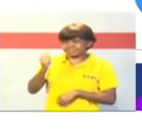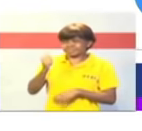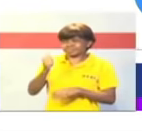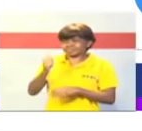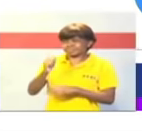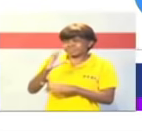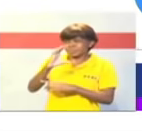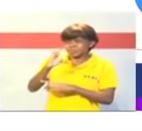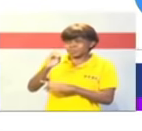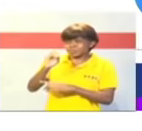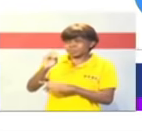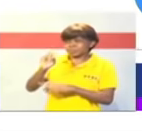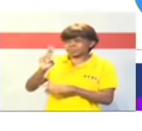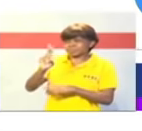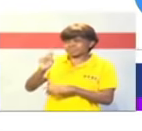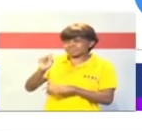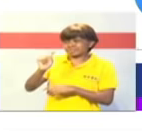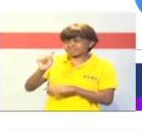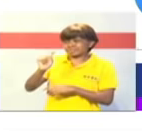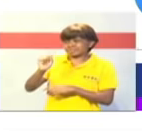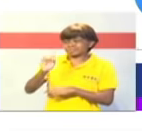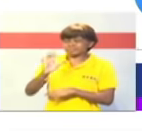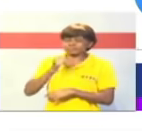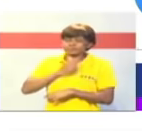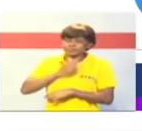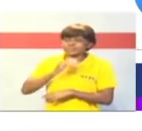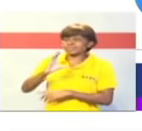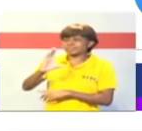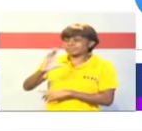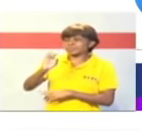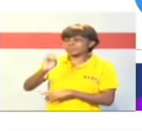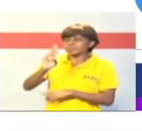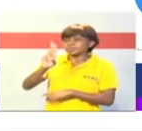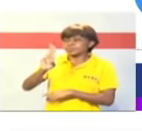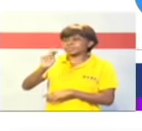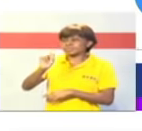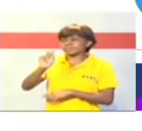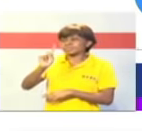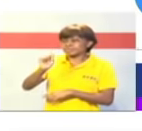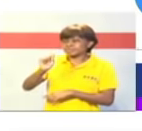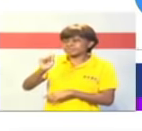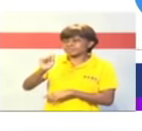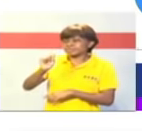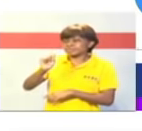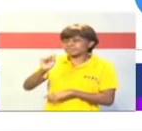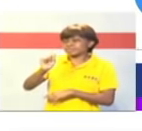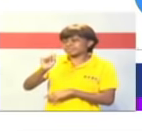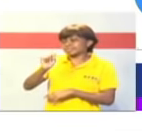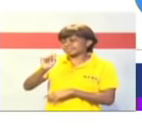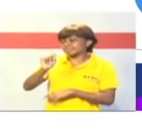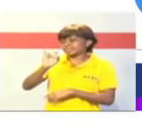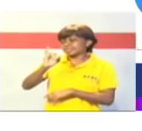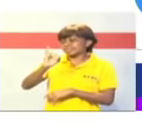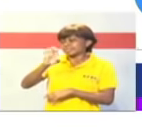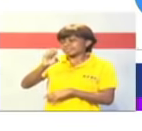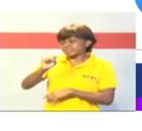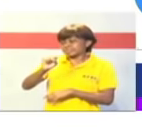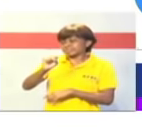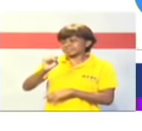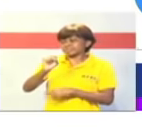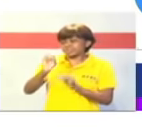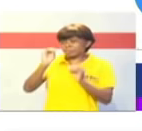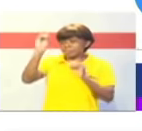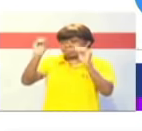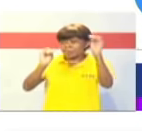counties that these 10 Delta cases came from. And I know initially you had stated that most of the Delta cases we are seeing presently